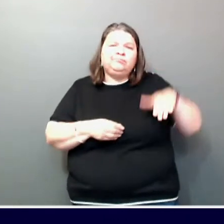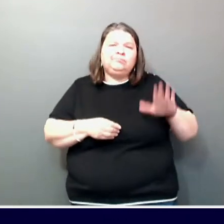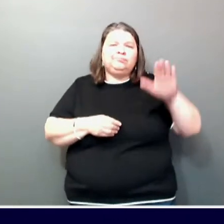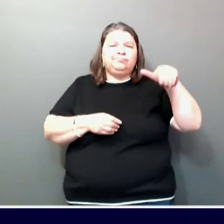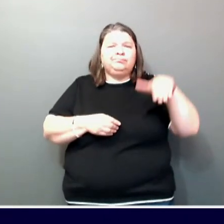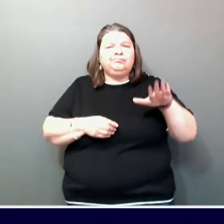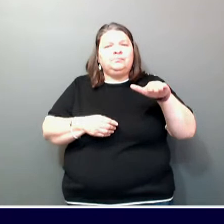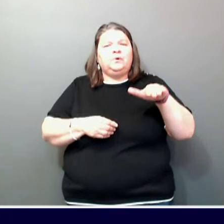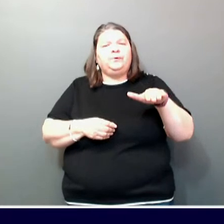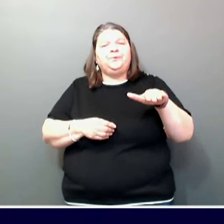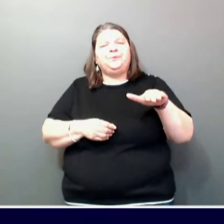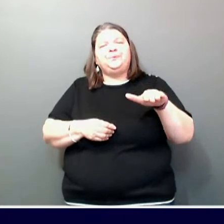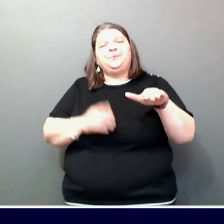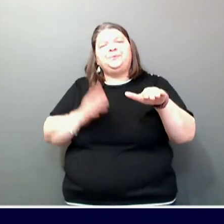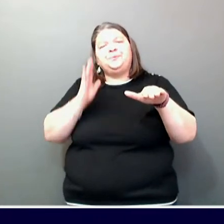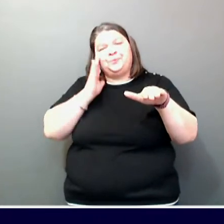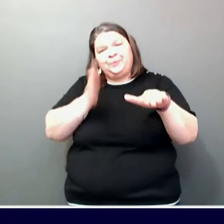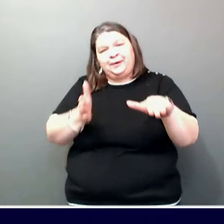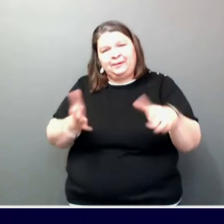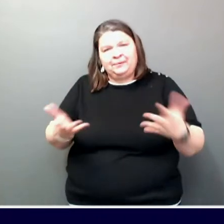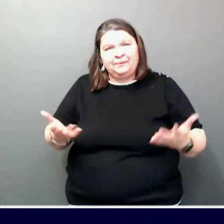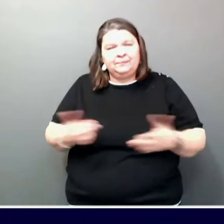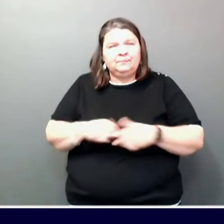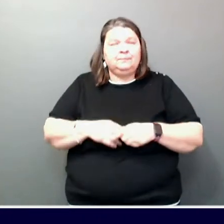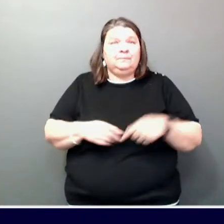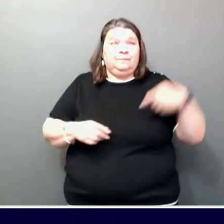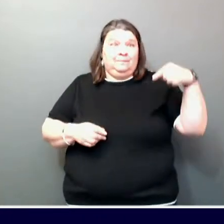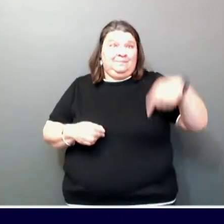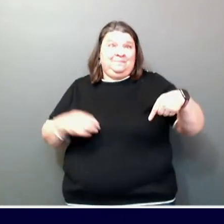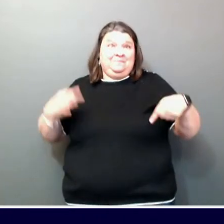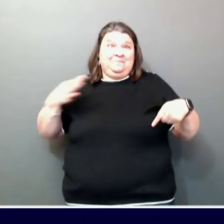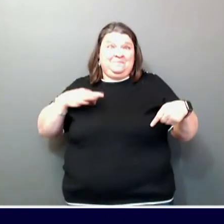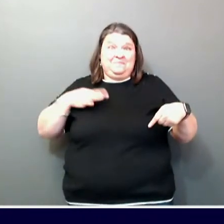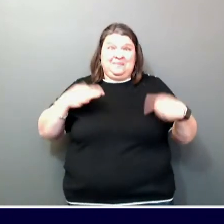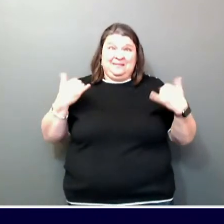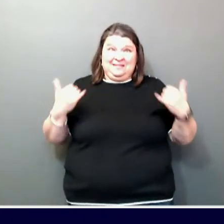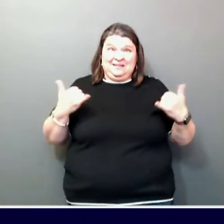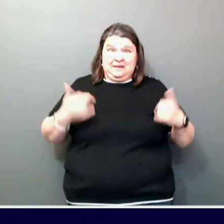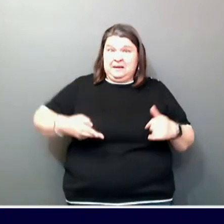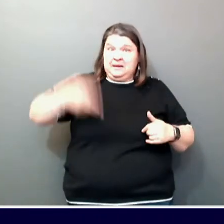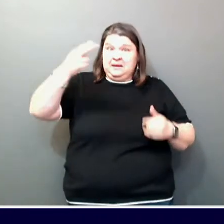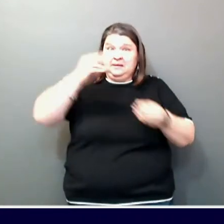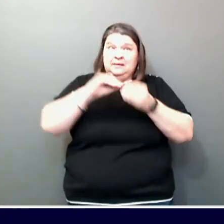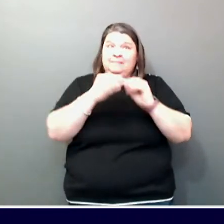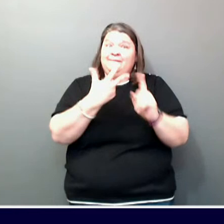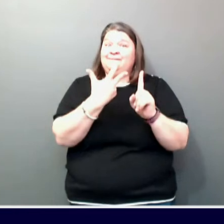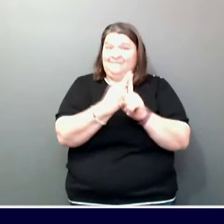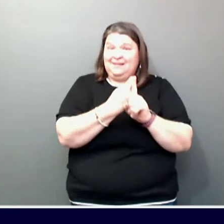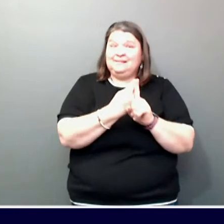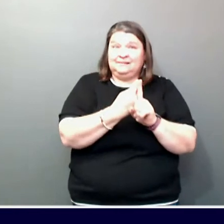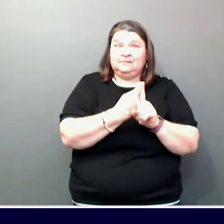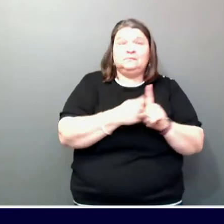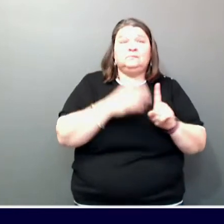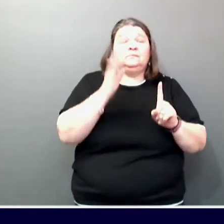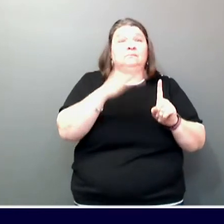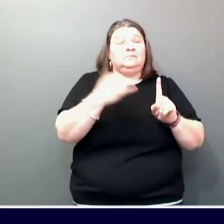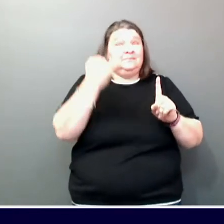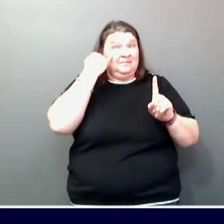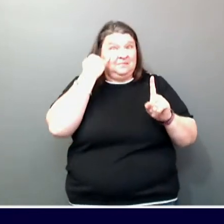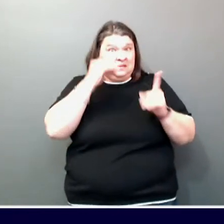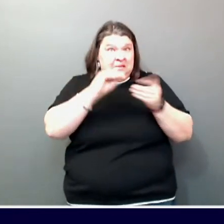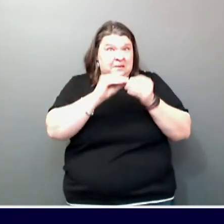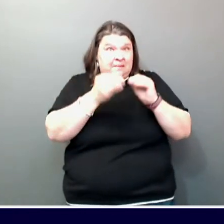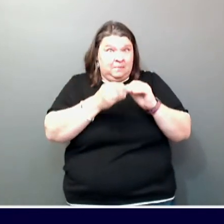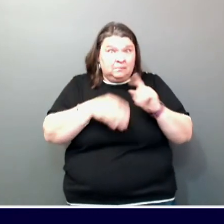a less vaccinated state. But just to be clear, Eric, we're not unfurling any banners. There is a subvariant that's